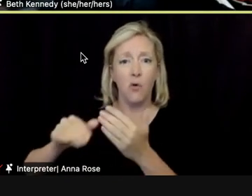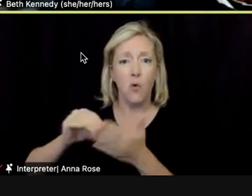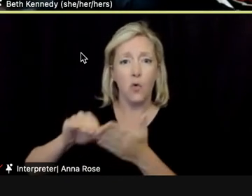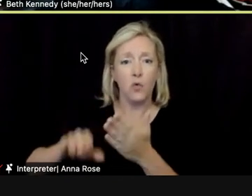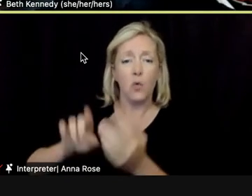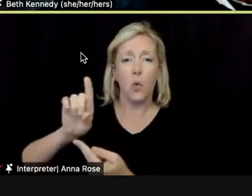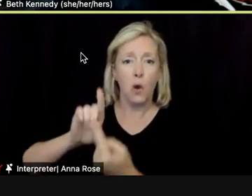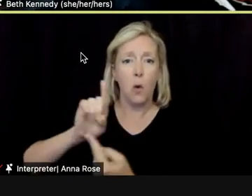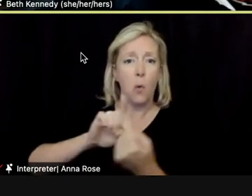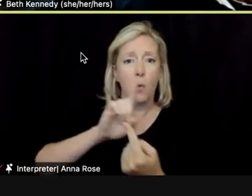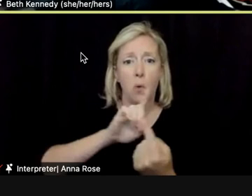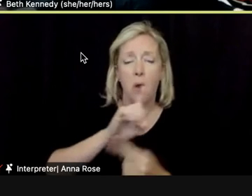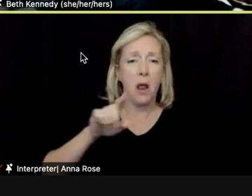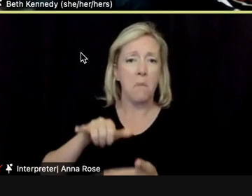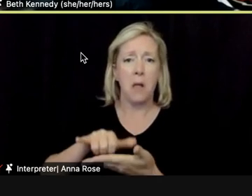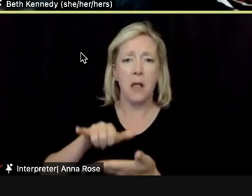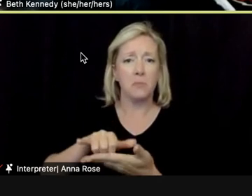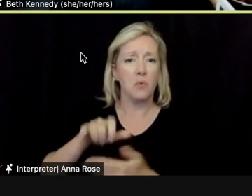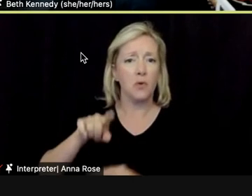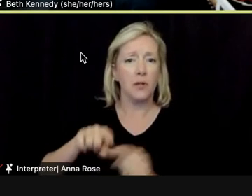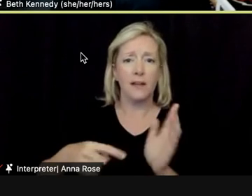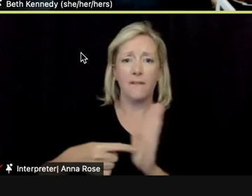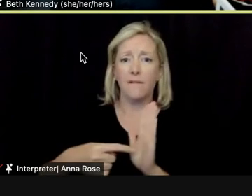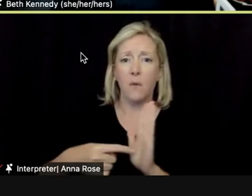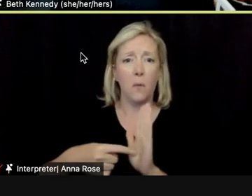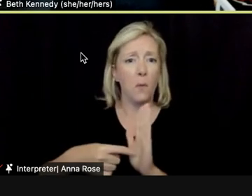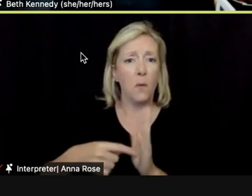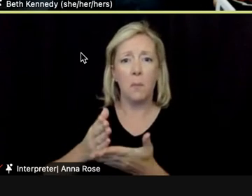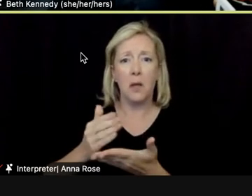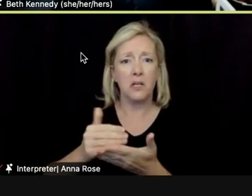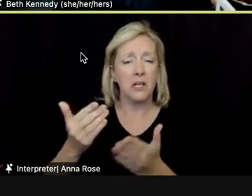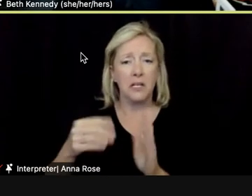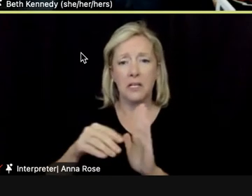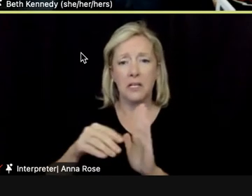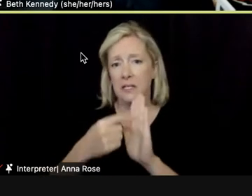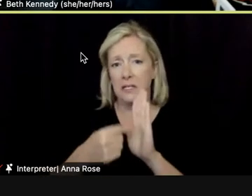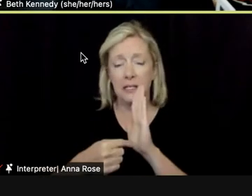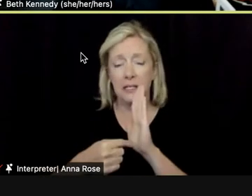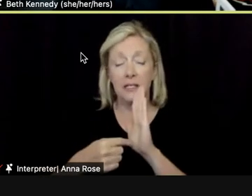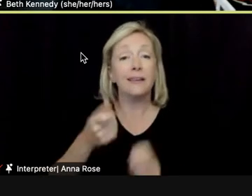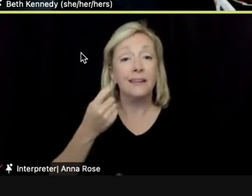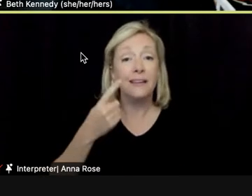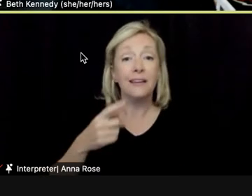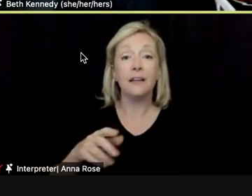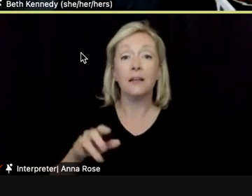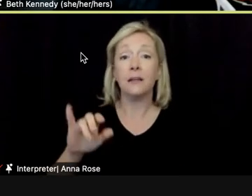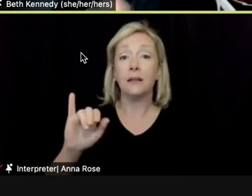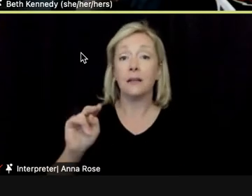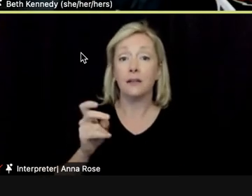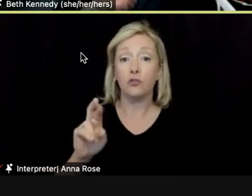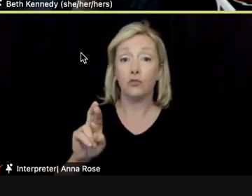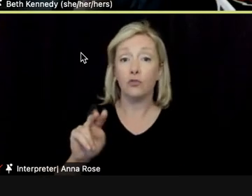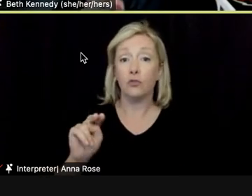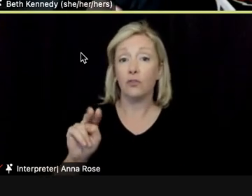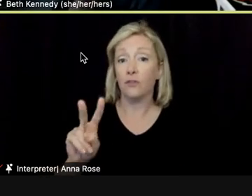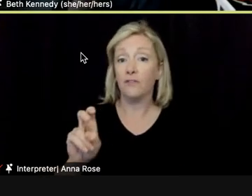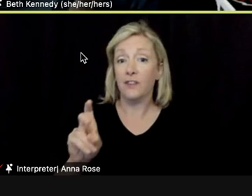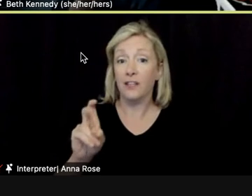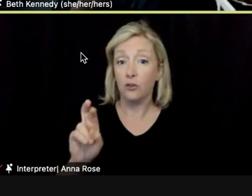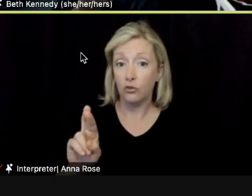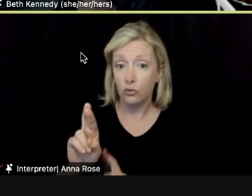students, and we can't afford that. That's not in the budget. But intervener, right in the definition, it says this